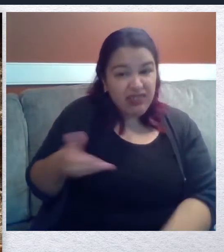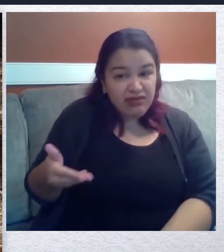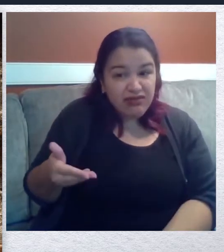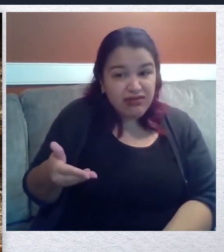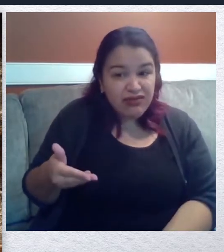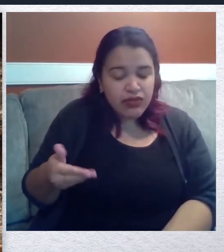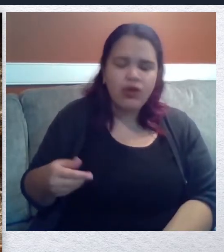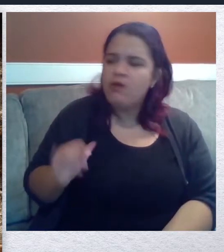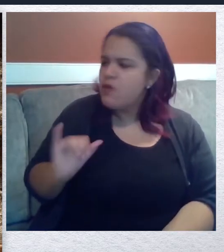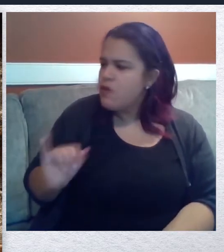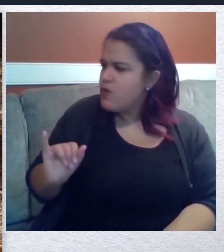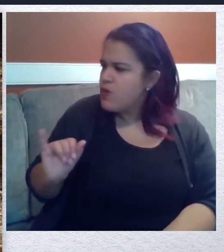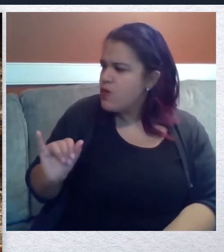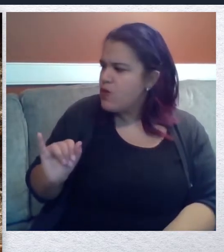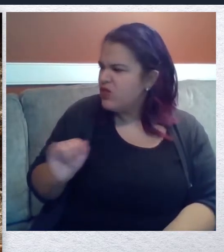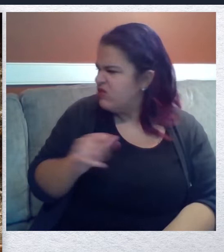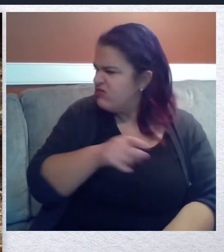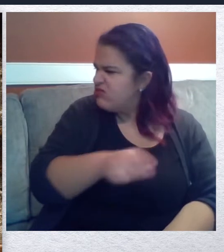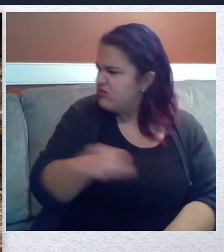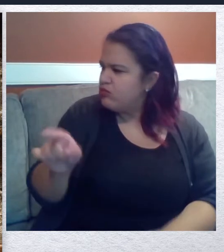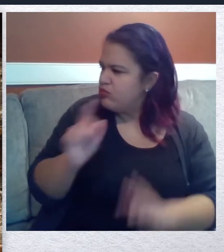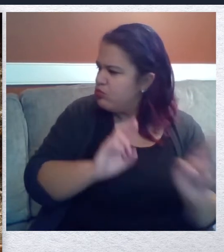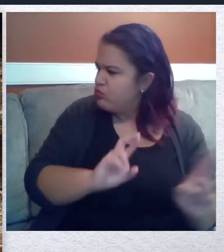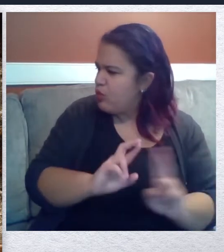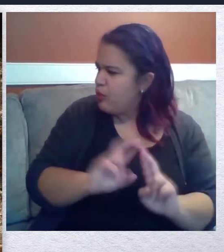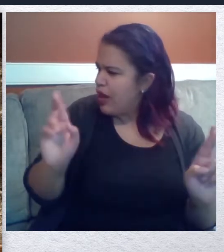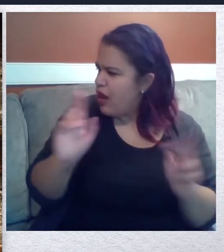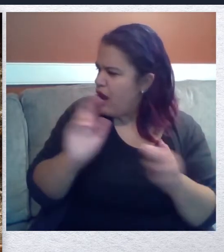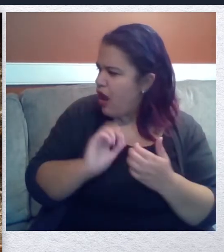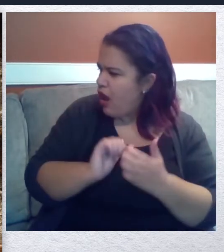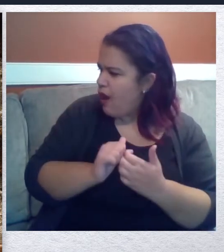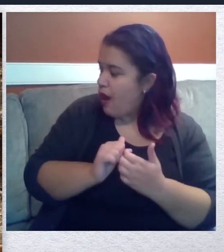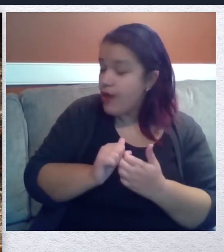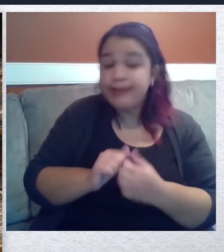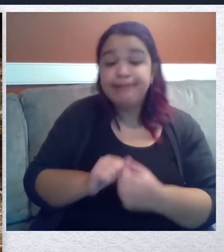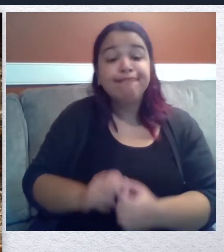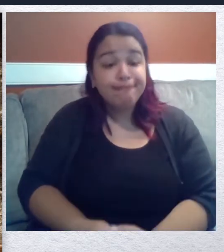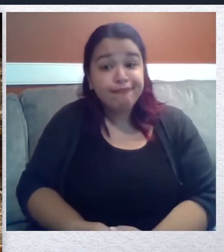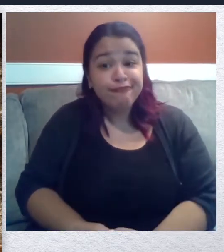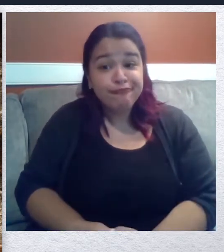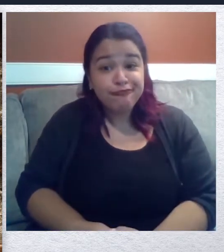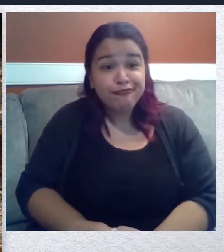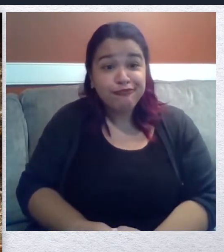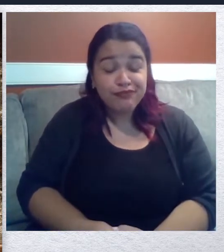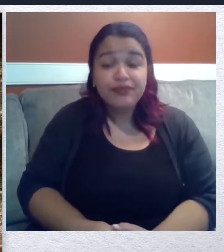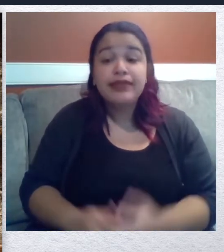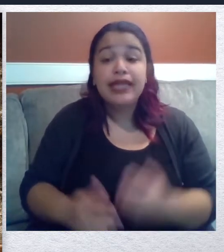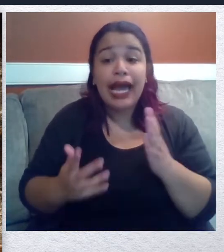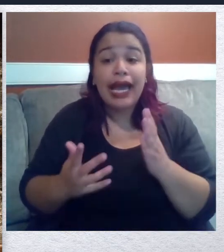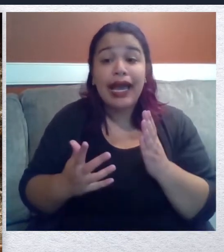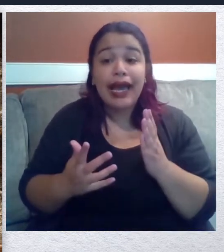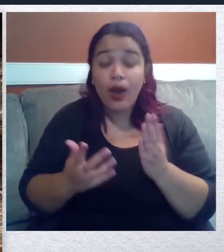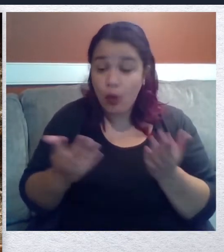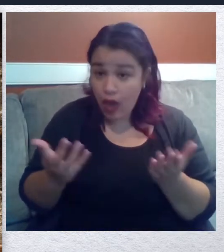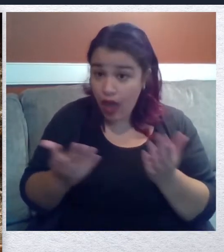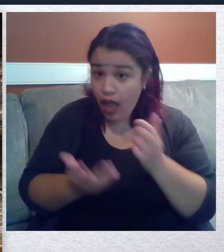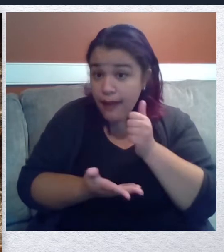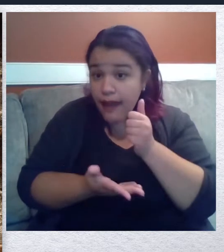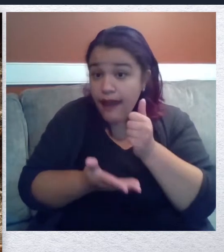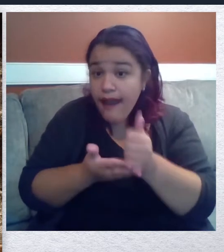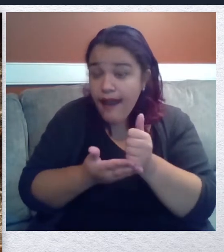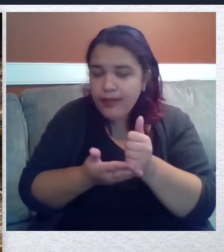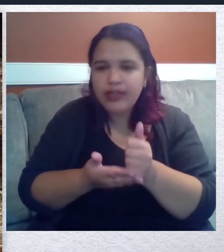are correct, James. One technique that may be helpful is to have 4 or 5 stories prepared